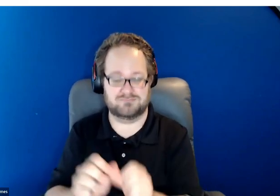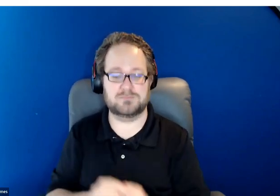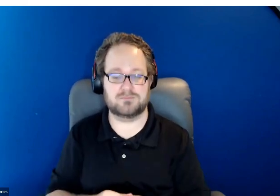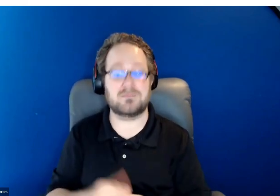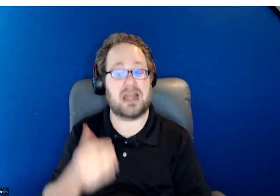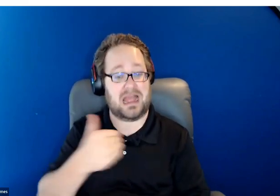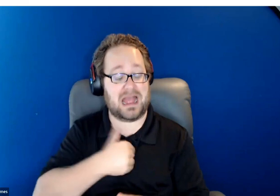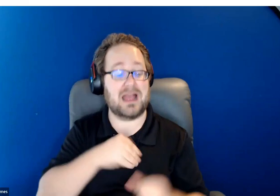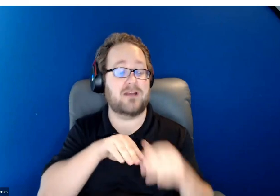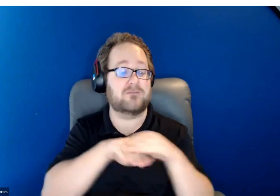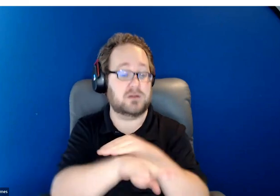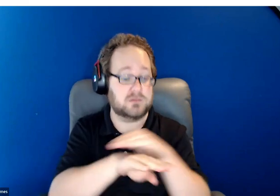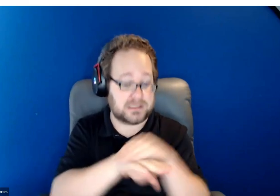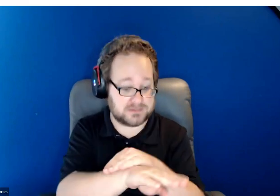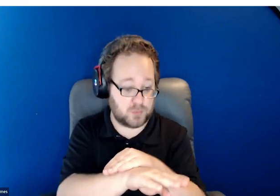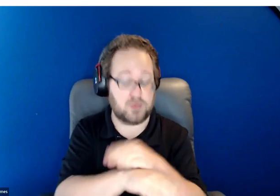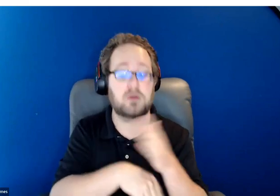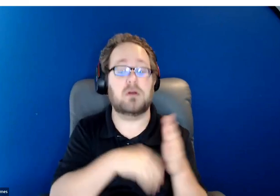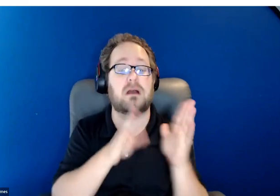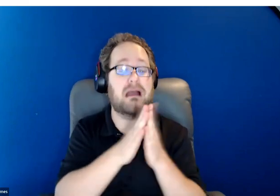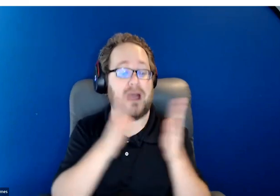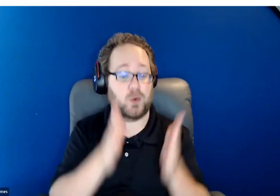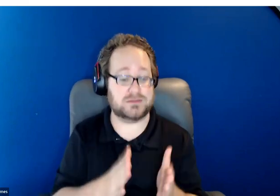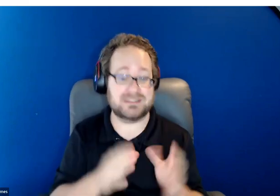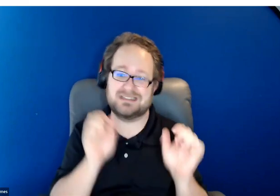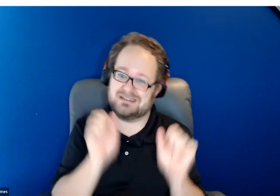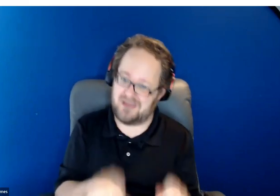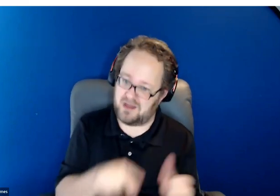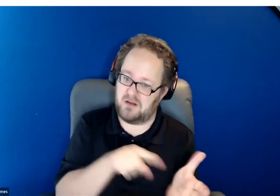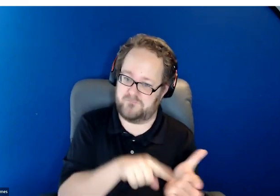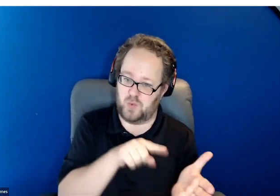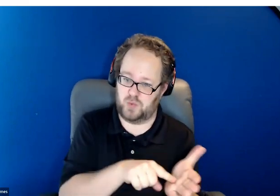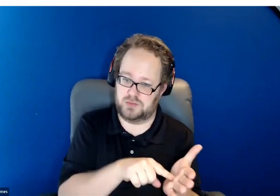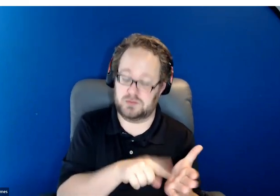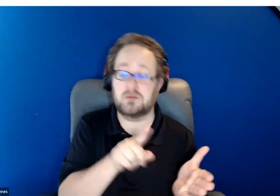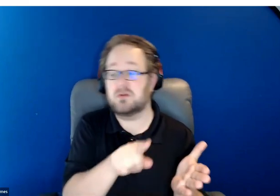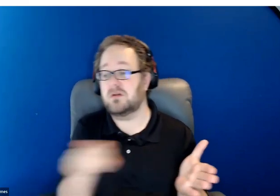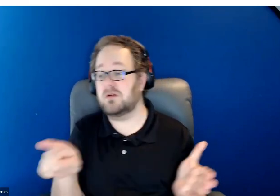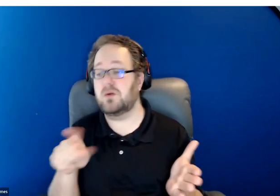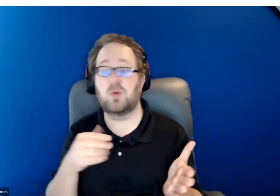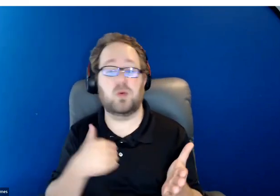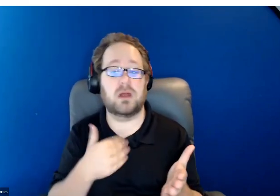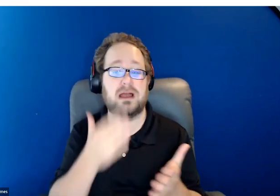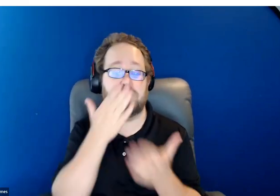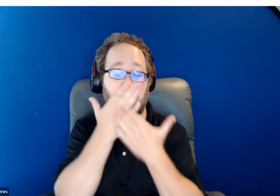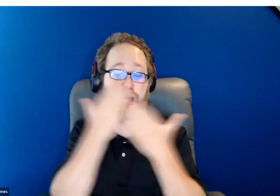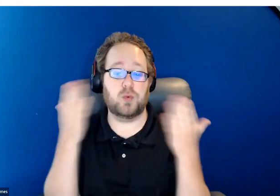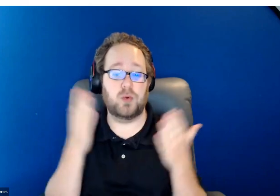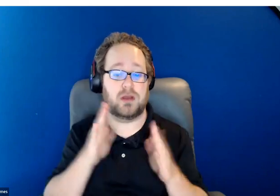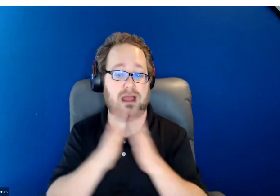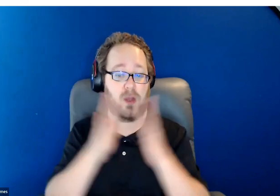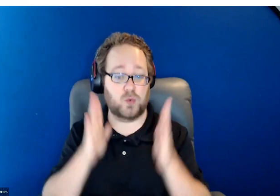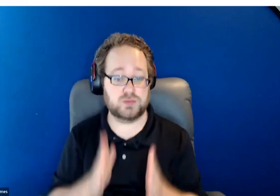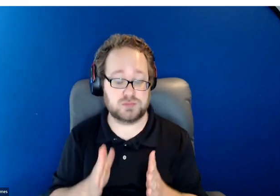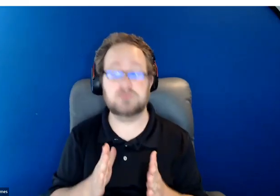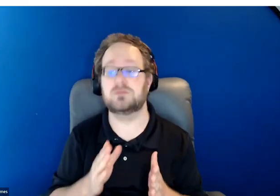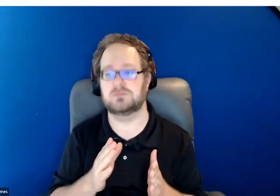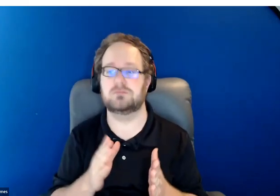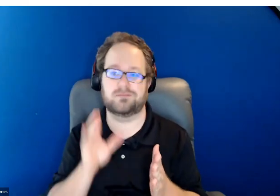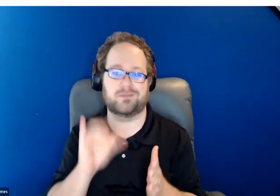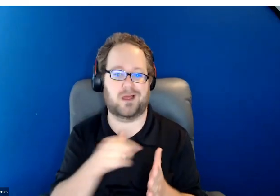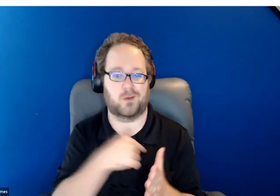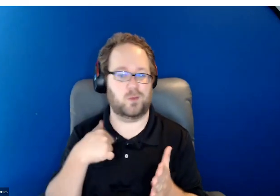affordable and accessible housing, preventing and addressing homelessness, and housing stability through coordinated